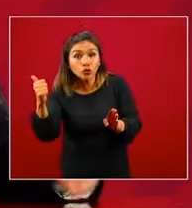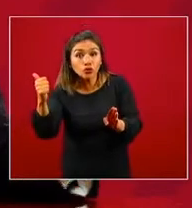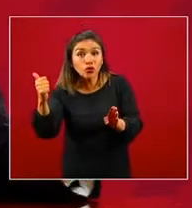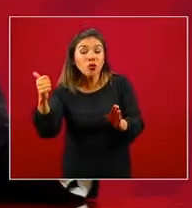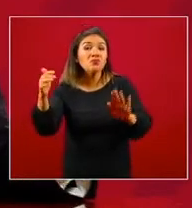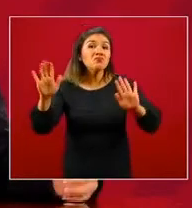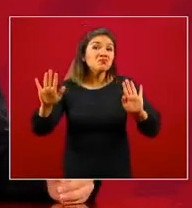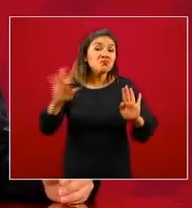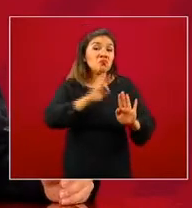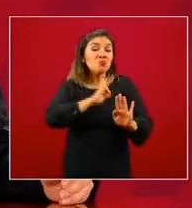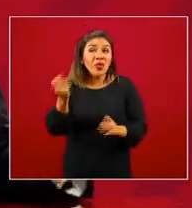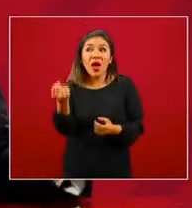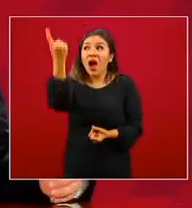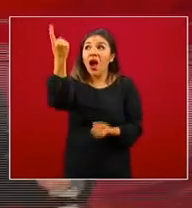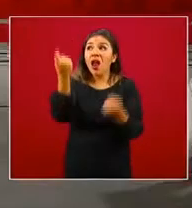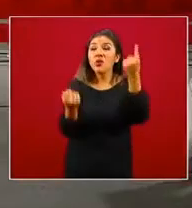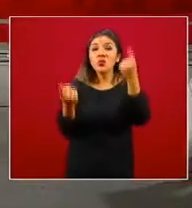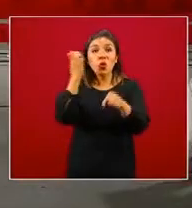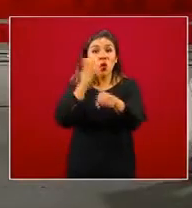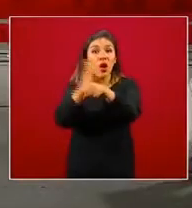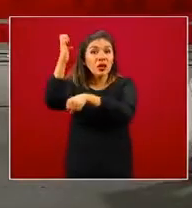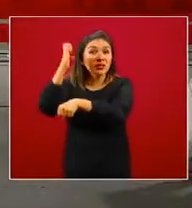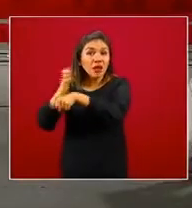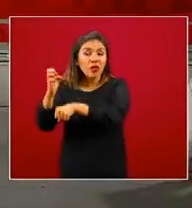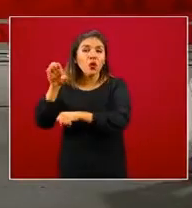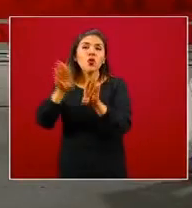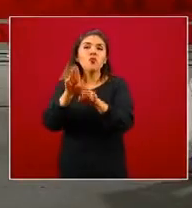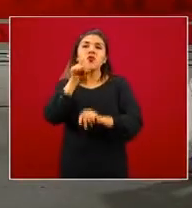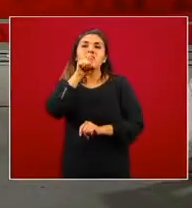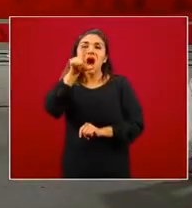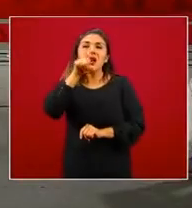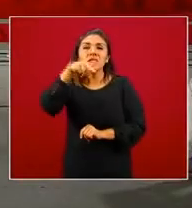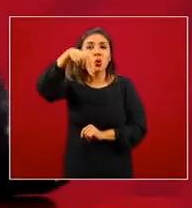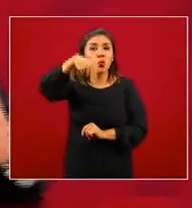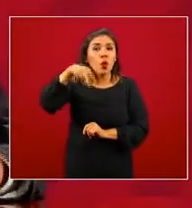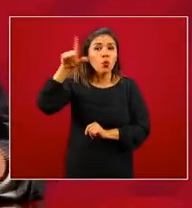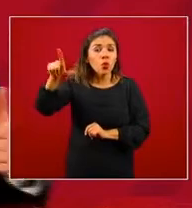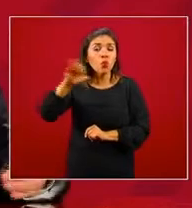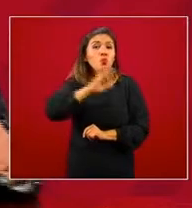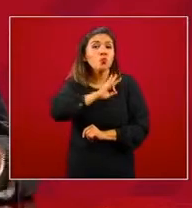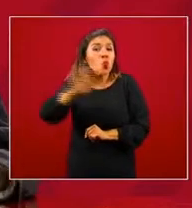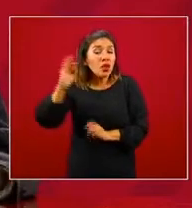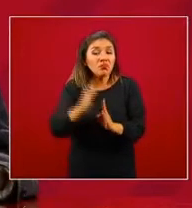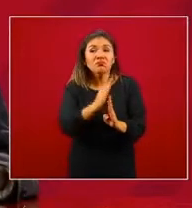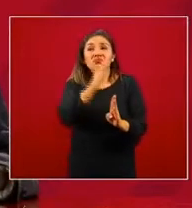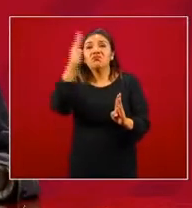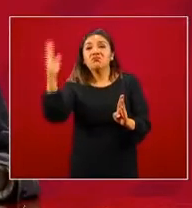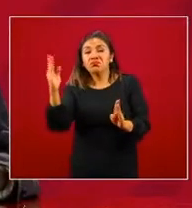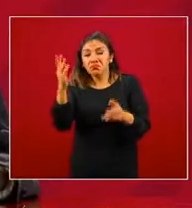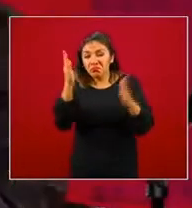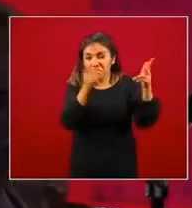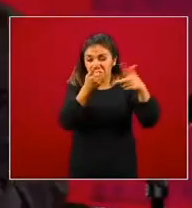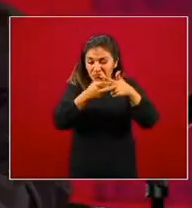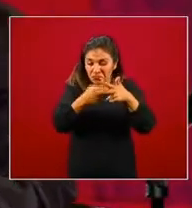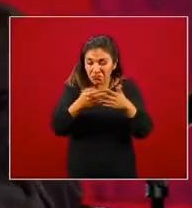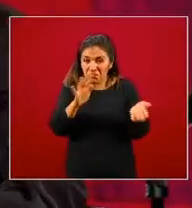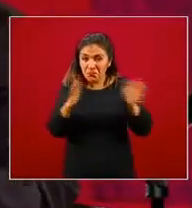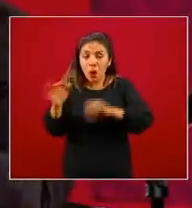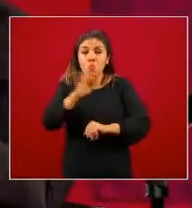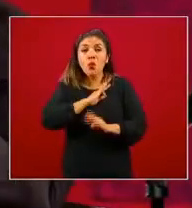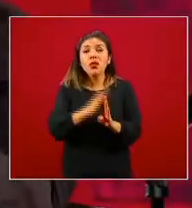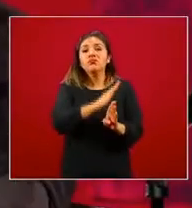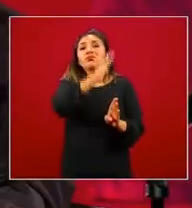June, July, August, and some states definitely, like Jalisco and Nuevo León, according